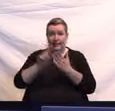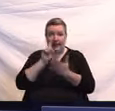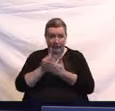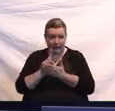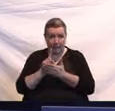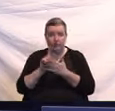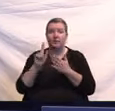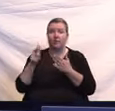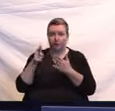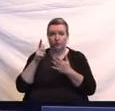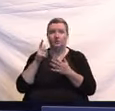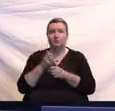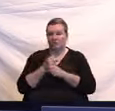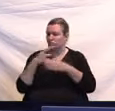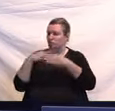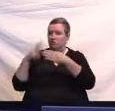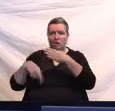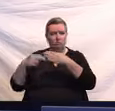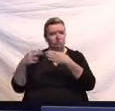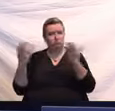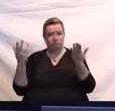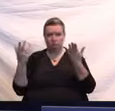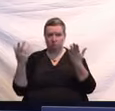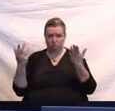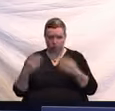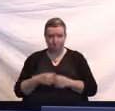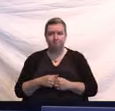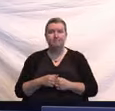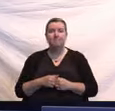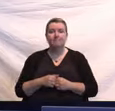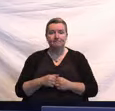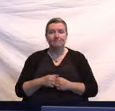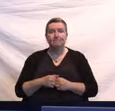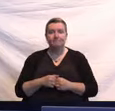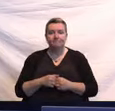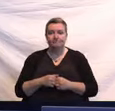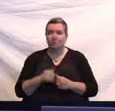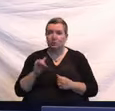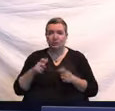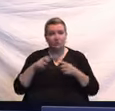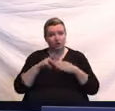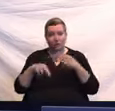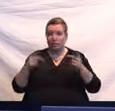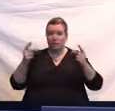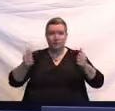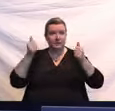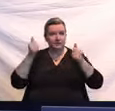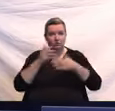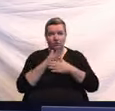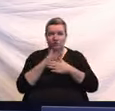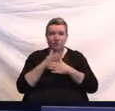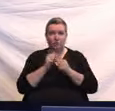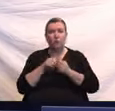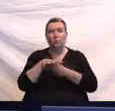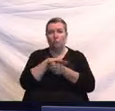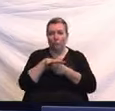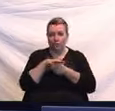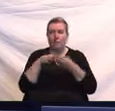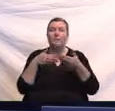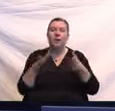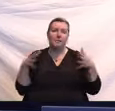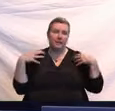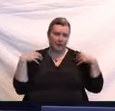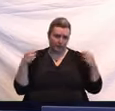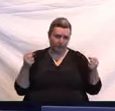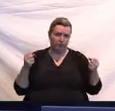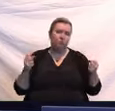arrives at the lab. The results are also automatically shared with local public health officials who